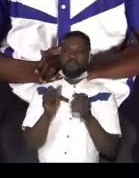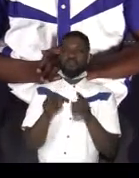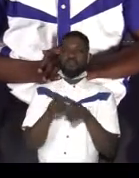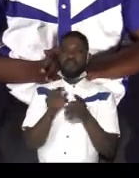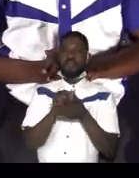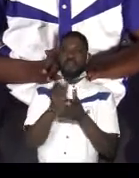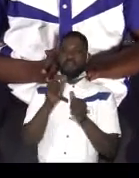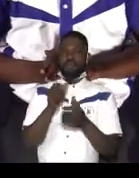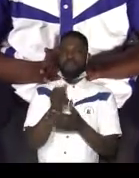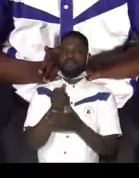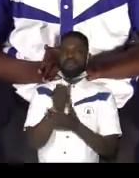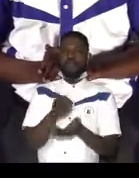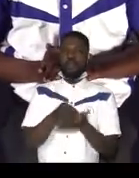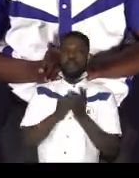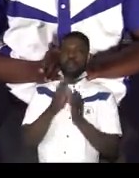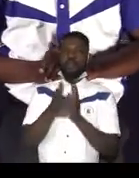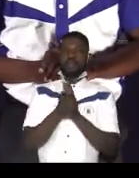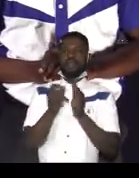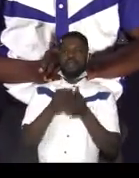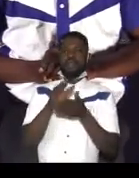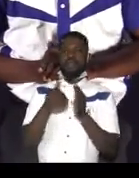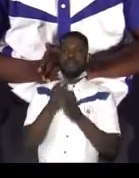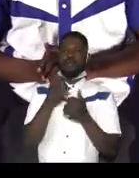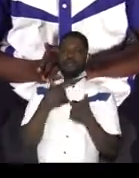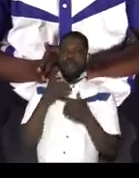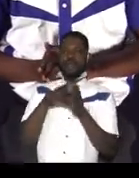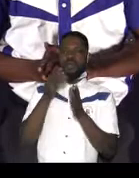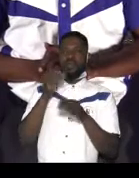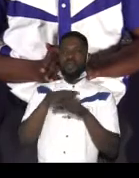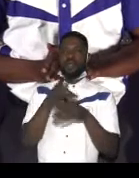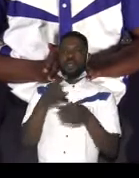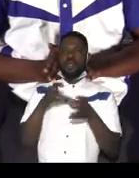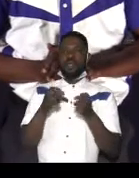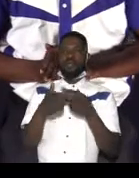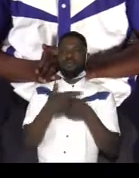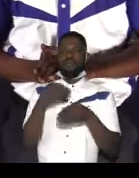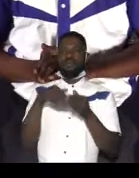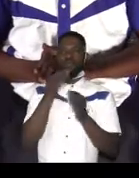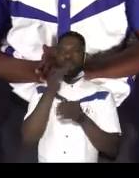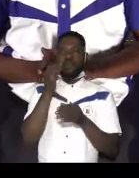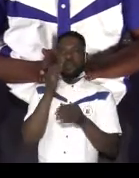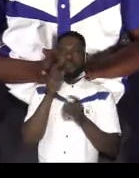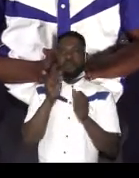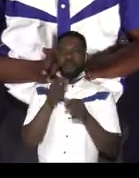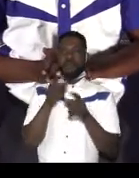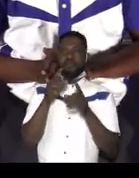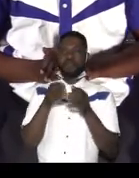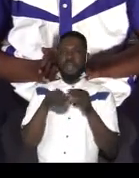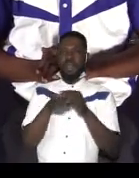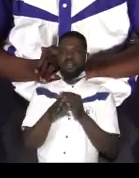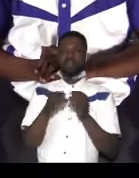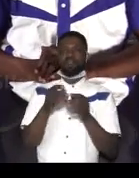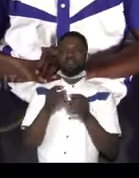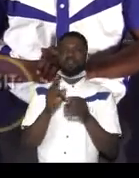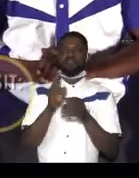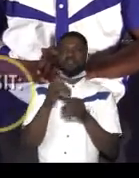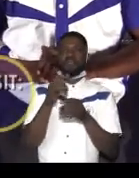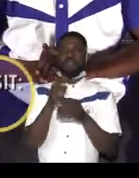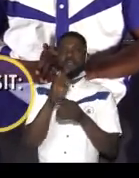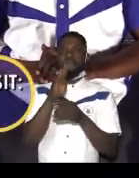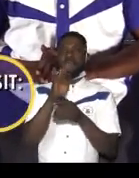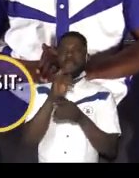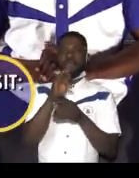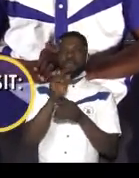can hone your skills in all that you have learned on the Classroom in Your Home. You can access these tests using the link